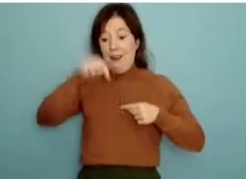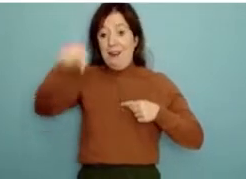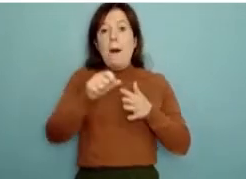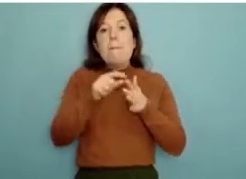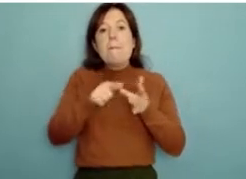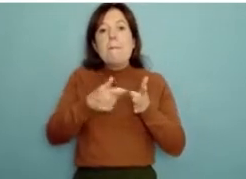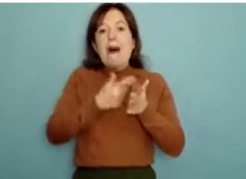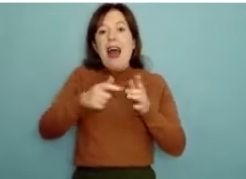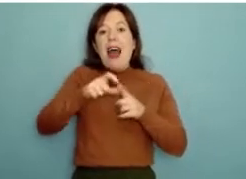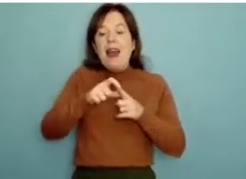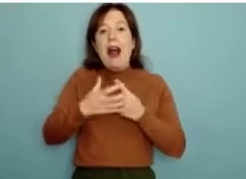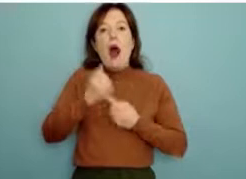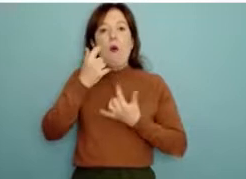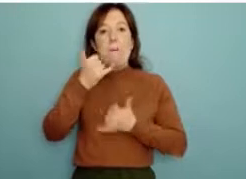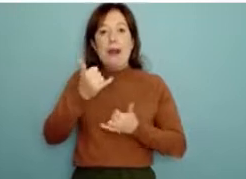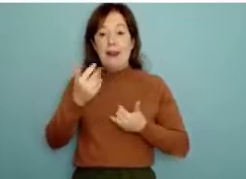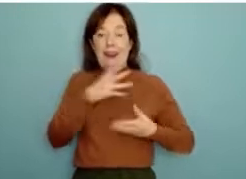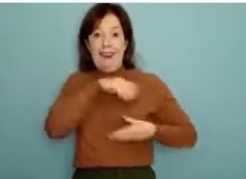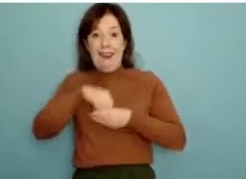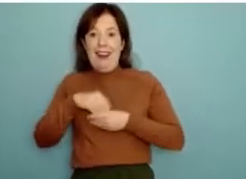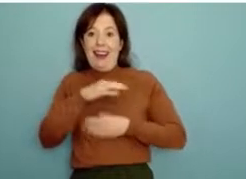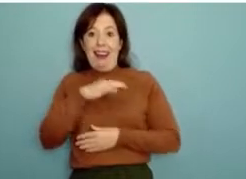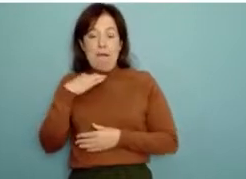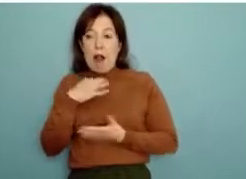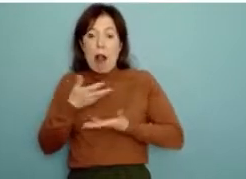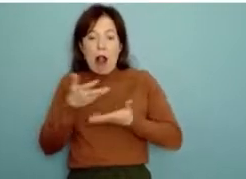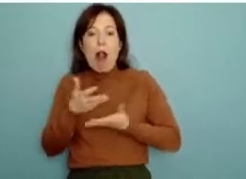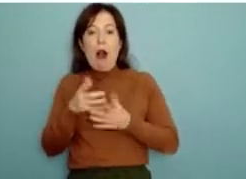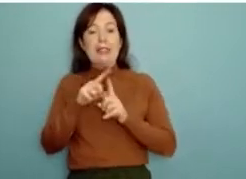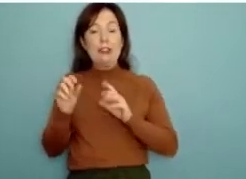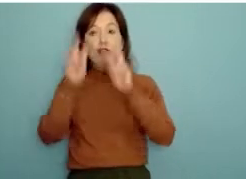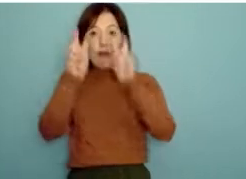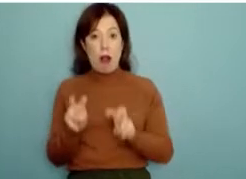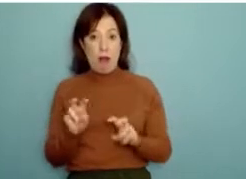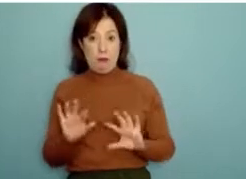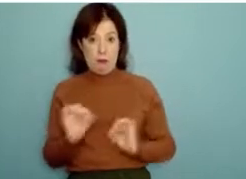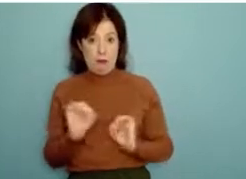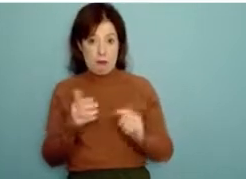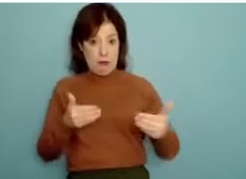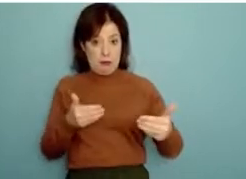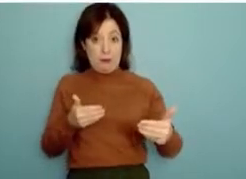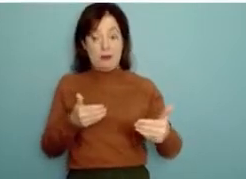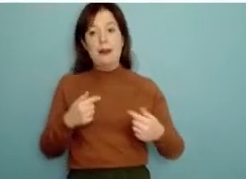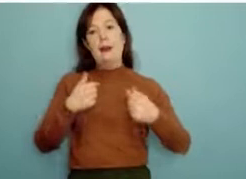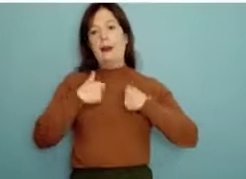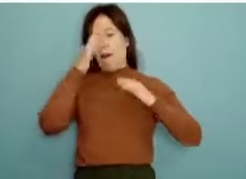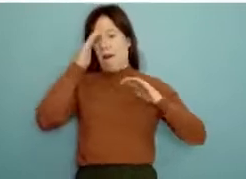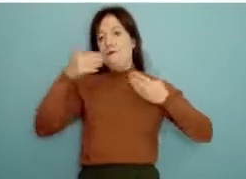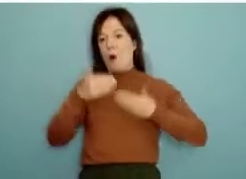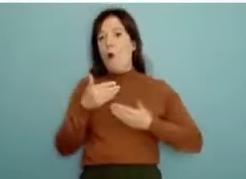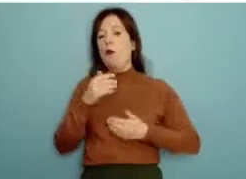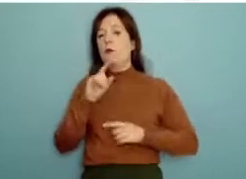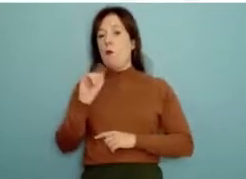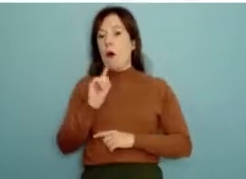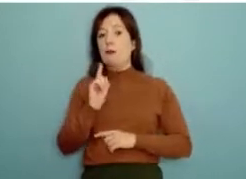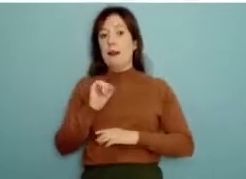them clinically, and also the digital use of them. So I'm going to focus really more today on learning from implementation science